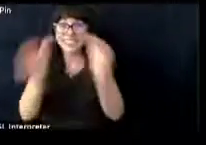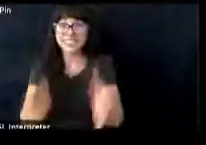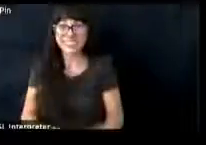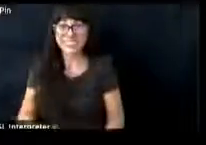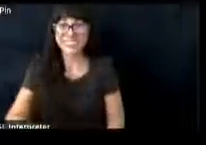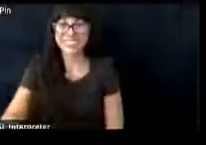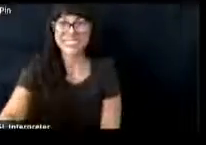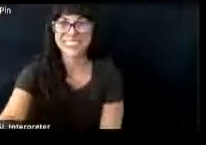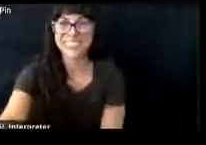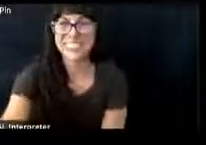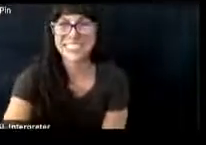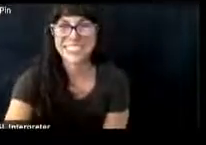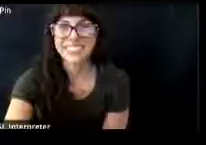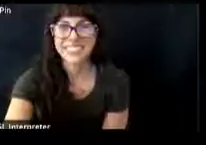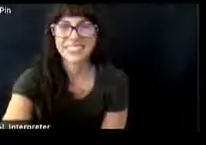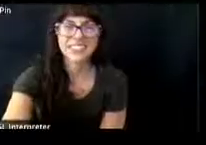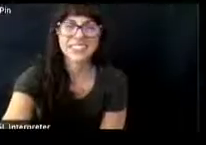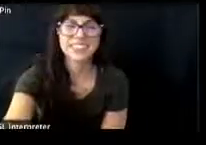Thank you so much.